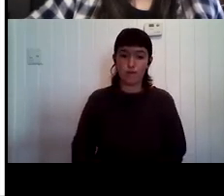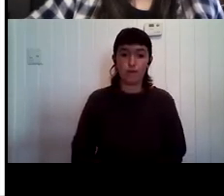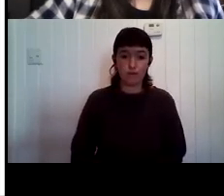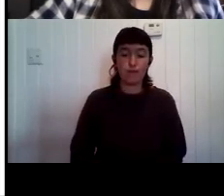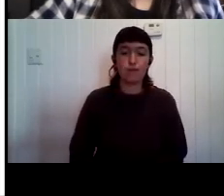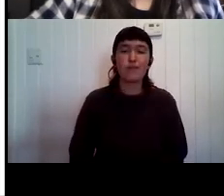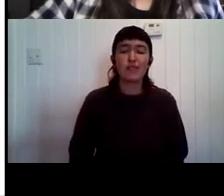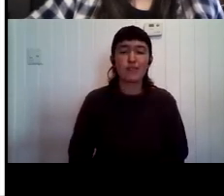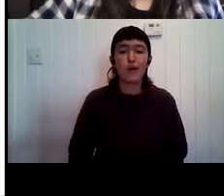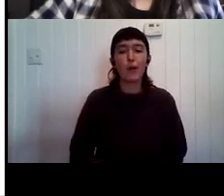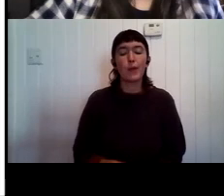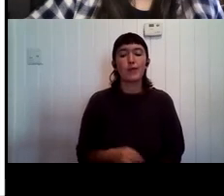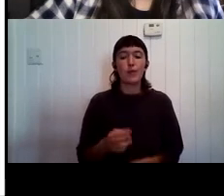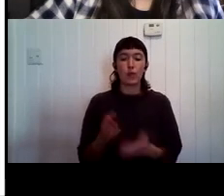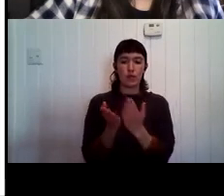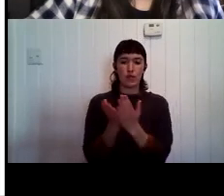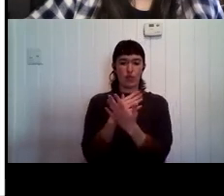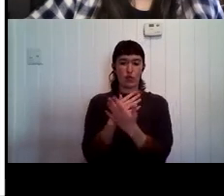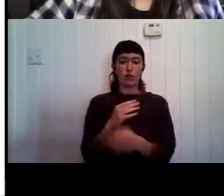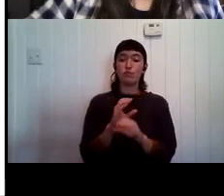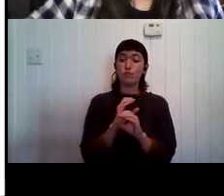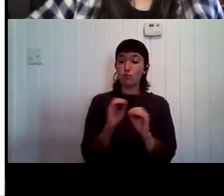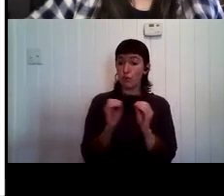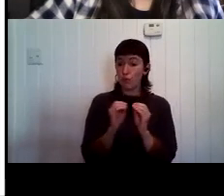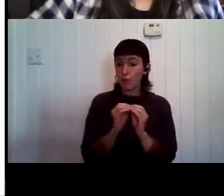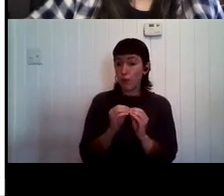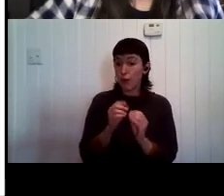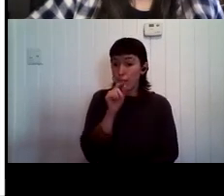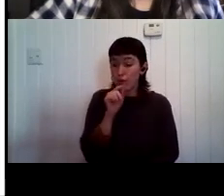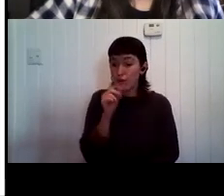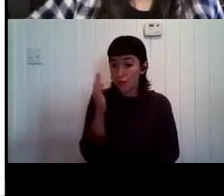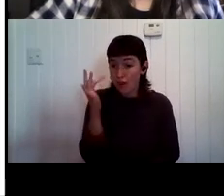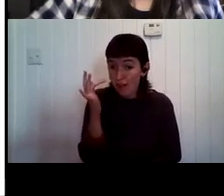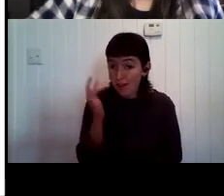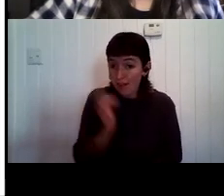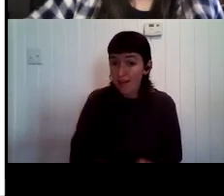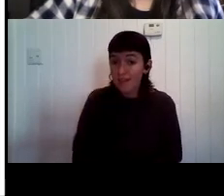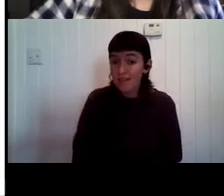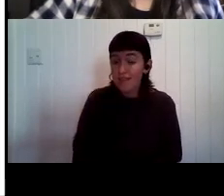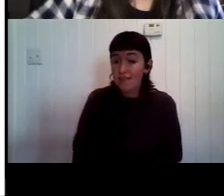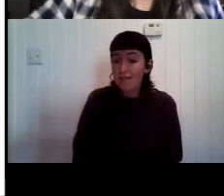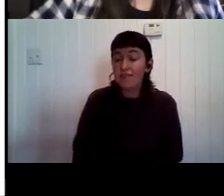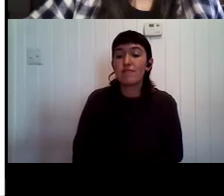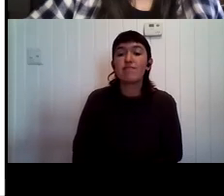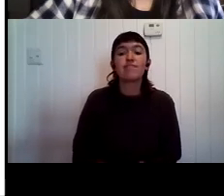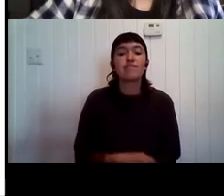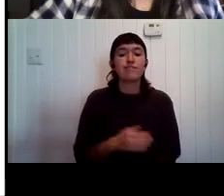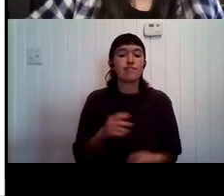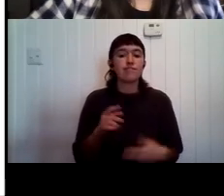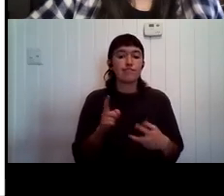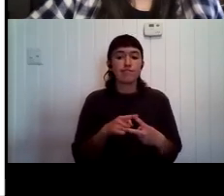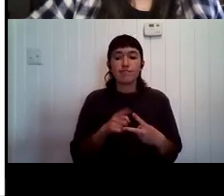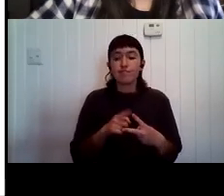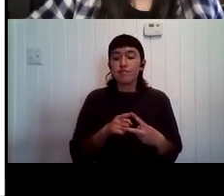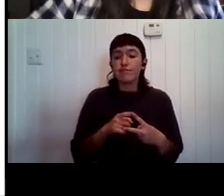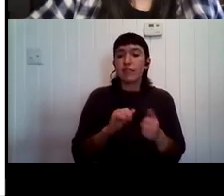just review. There are no more birds. Why? Because either there was too much competition for food or